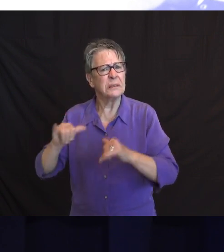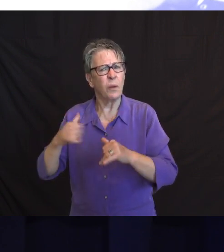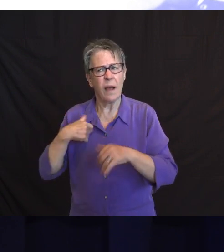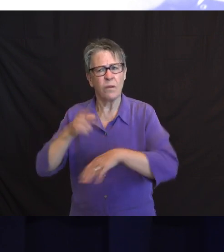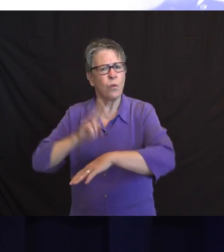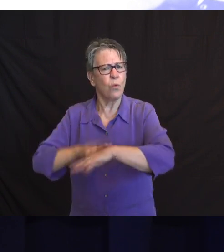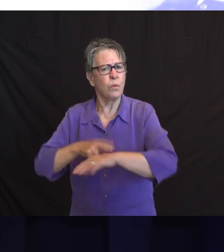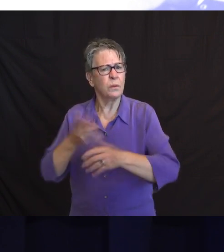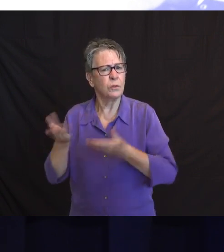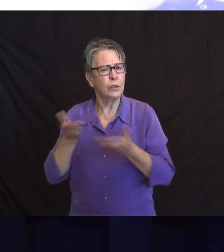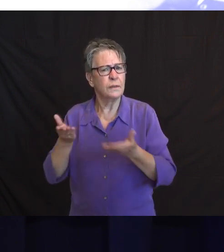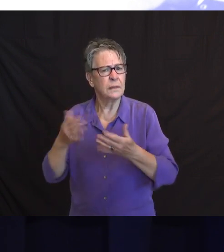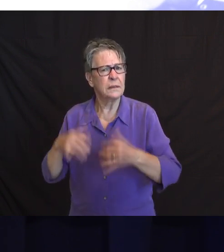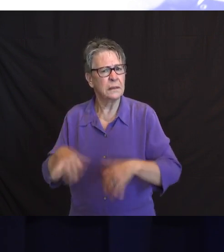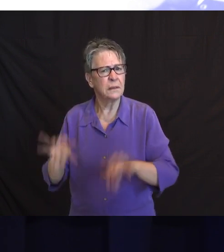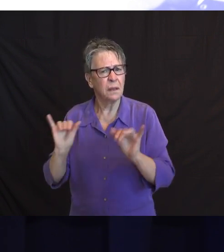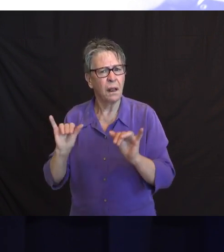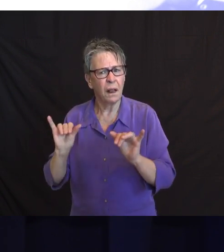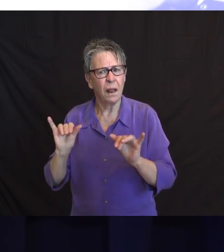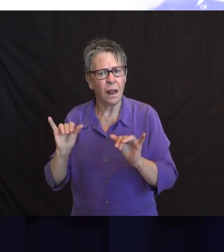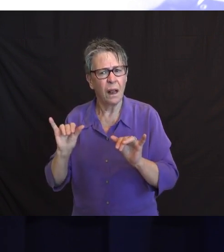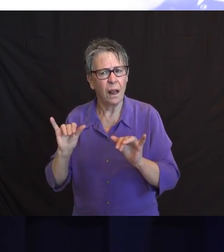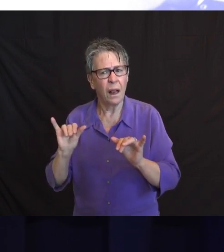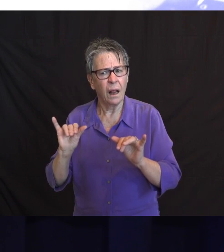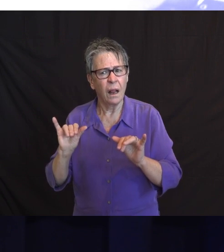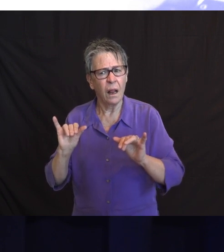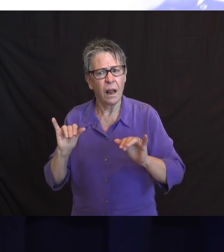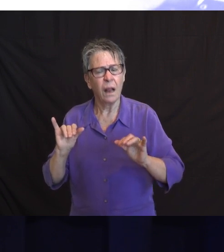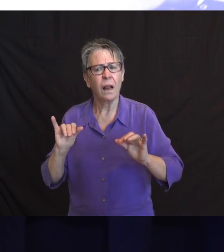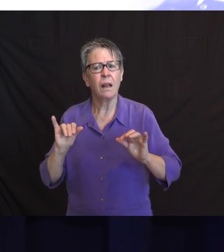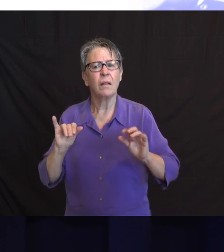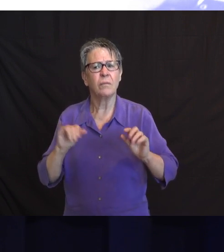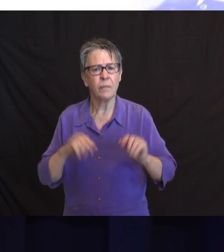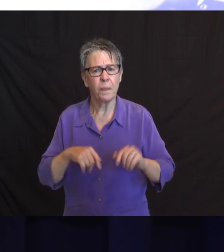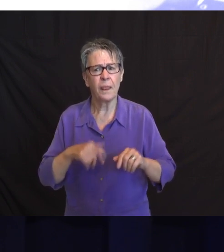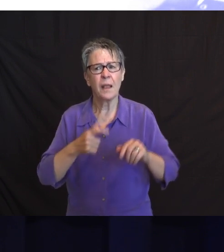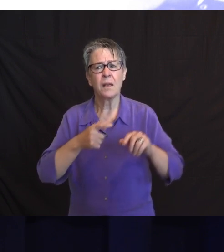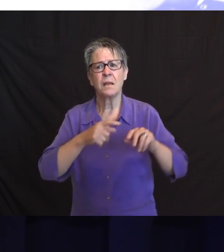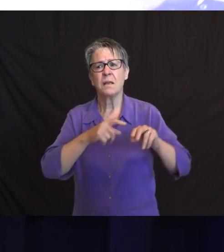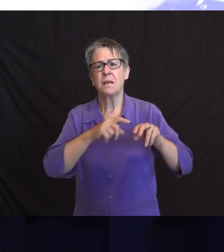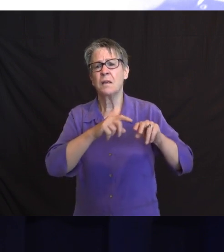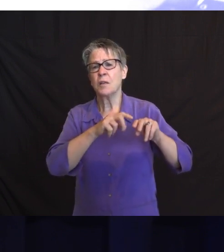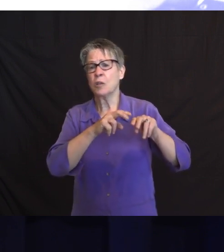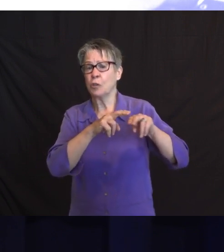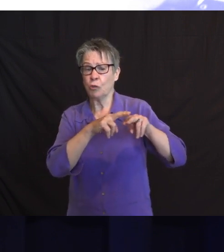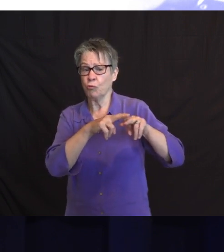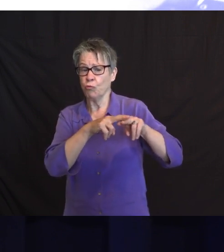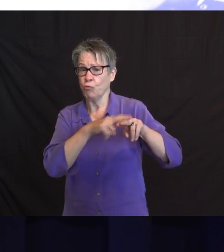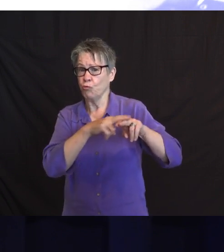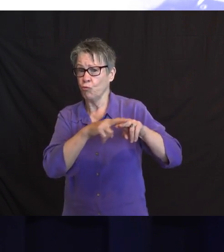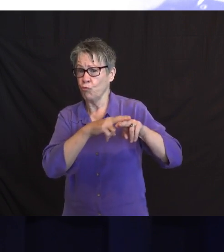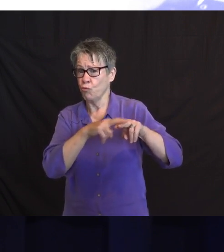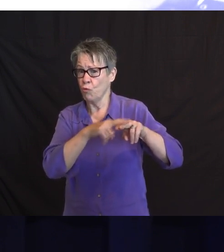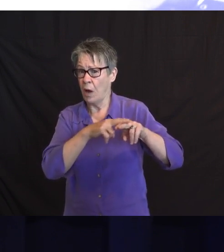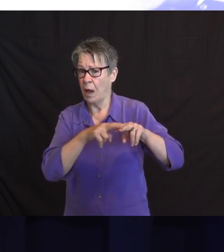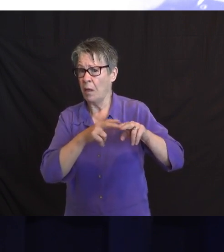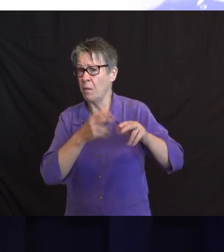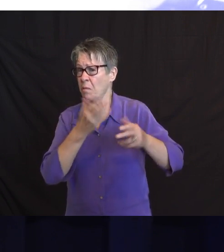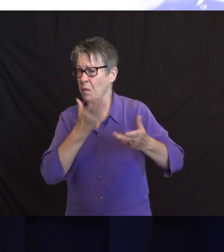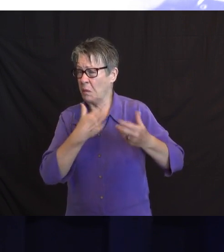do have capacity, and we have, as I mentioned, extra crews and trains where we see a bump, but we have not seen the need to pull that